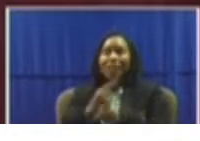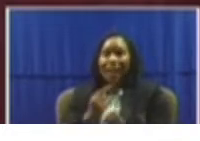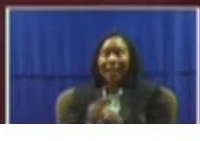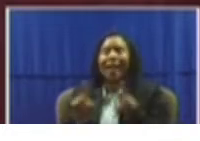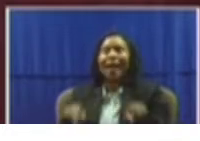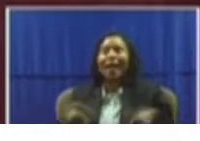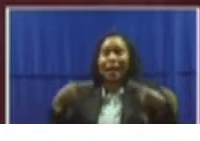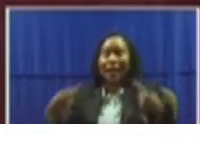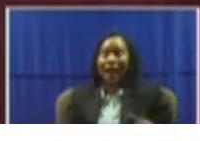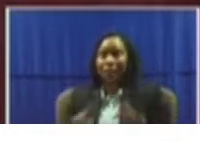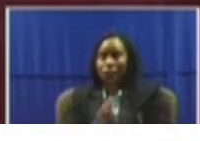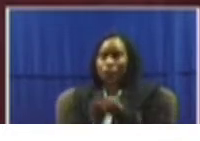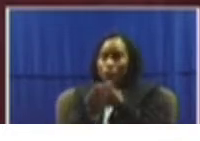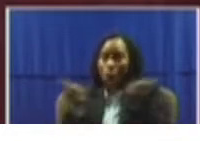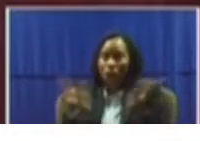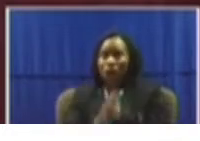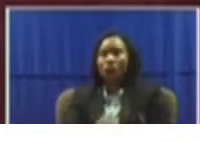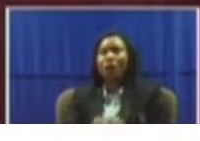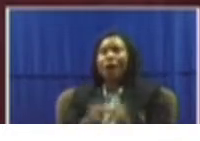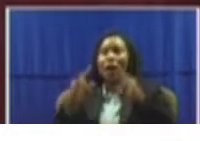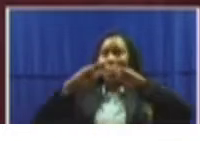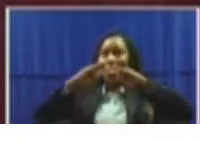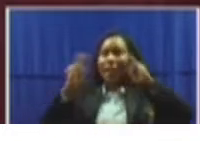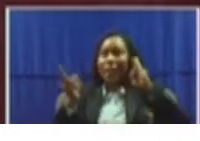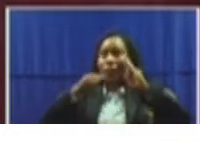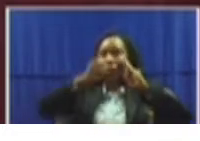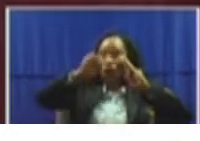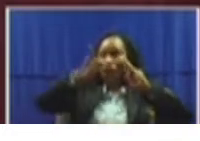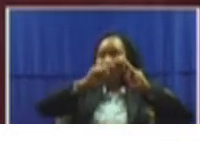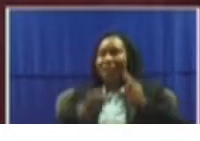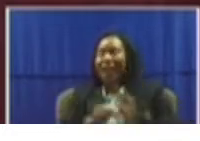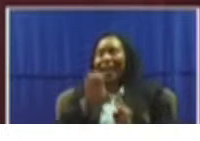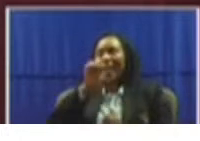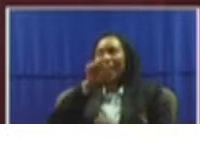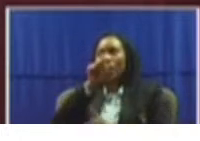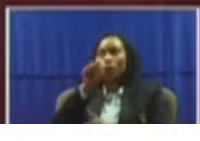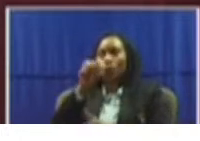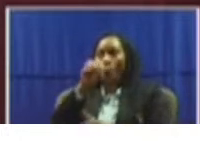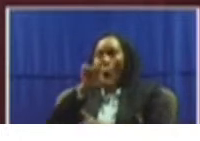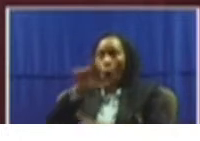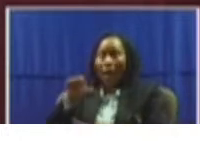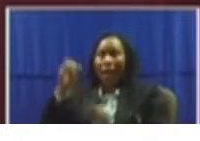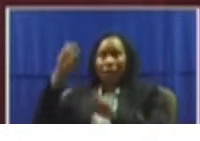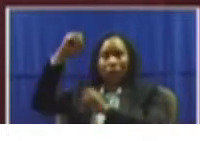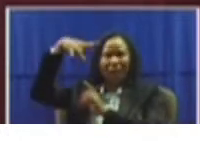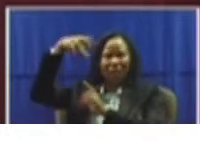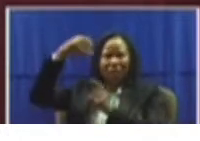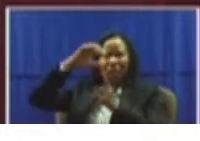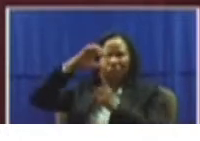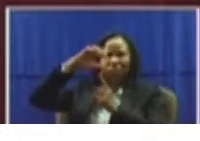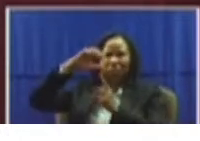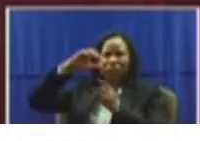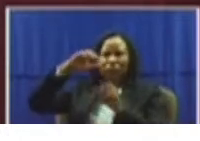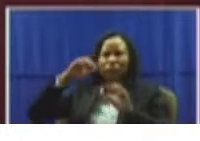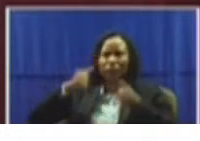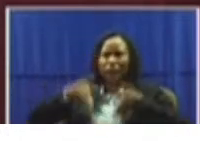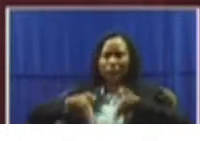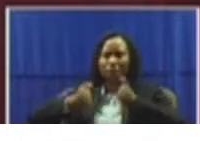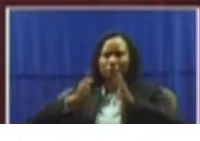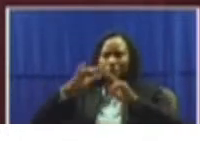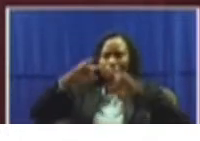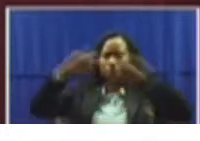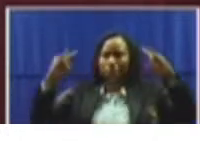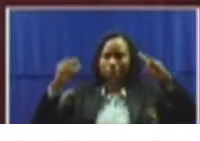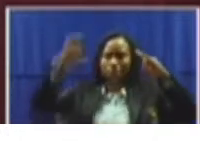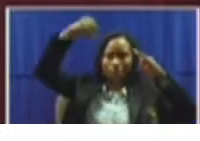e-toll nightmare. Roads across the country are littered with potholes. The country's roads are still death